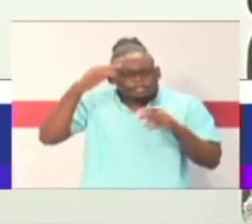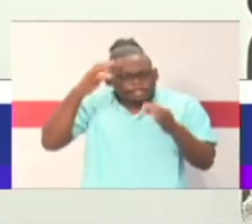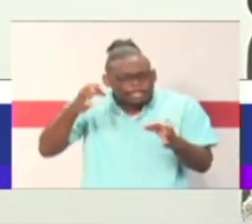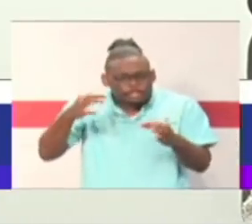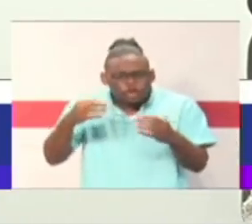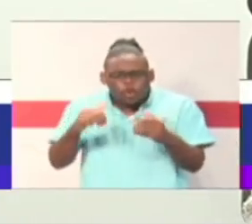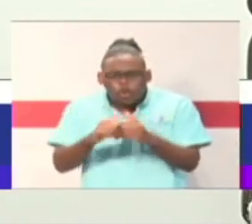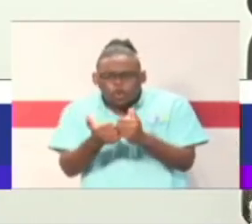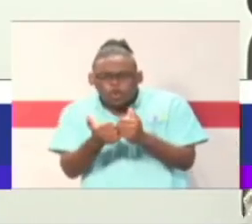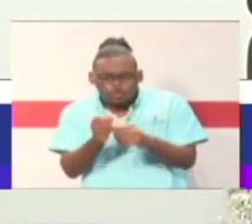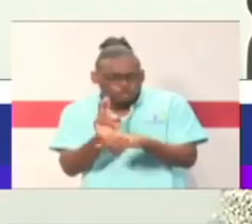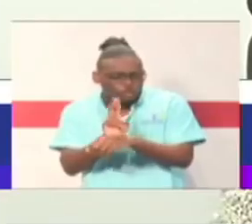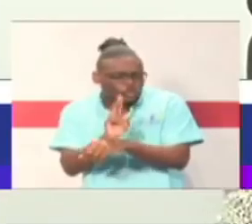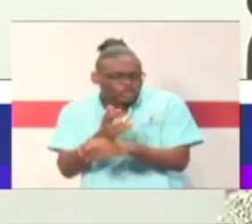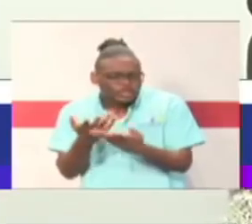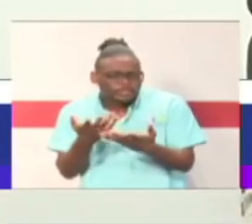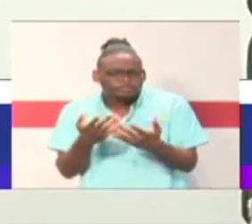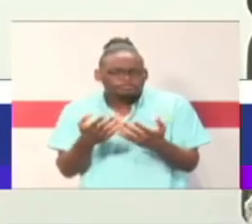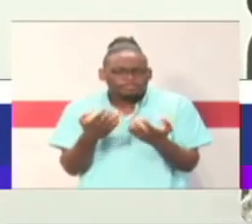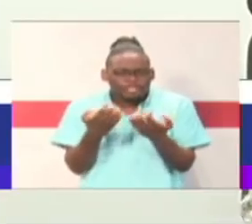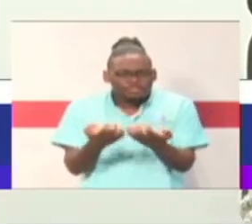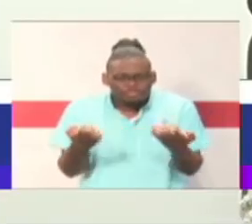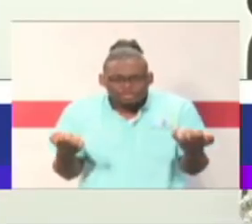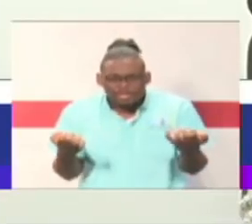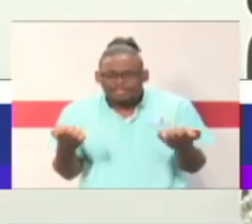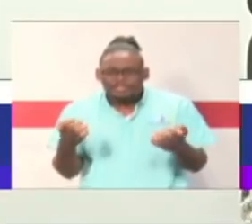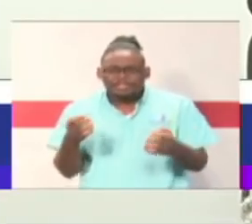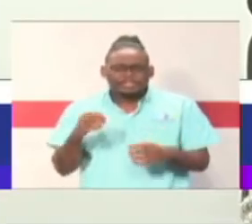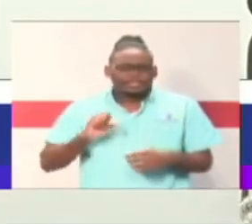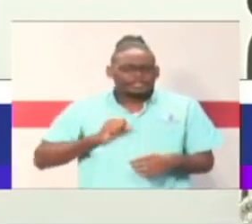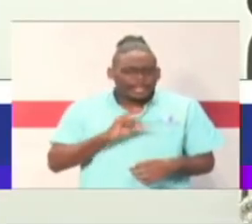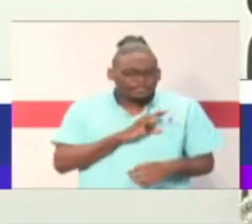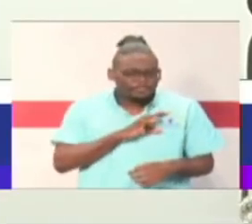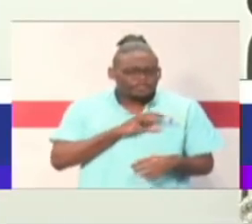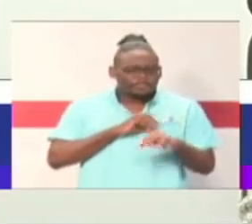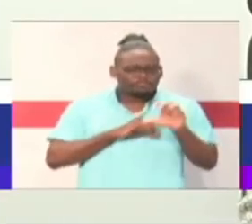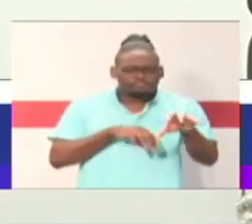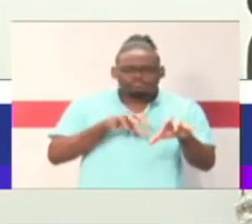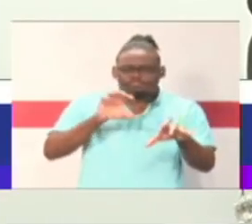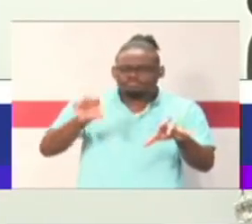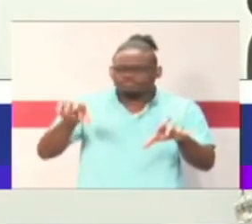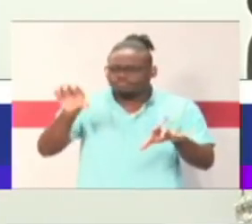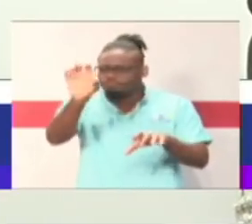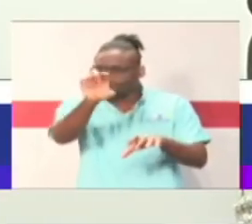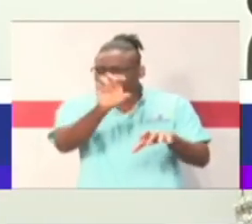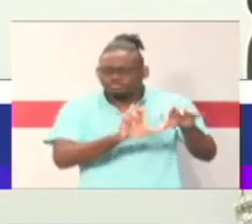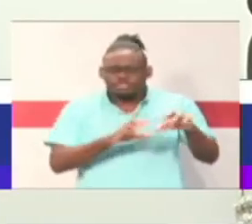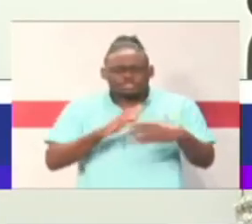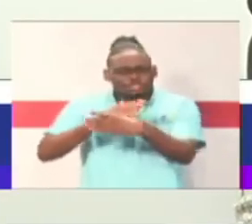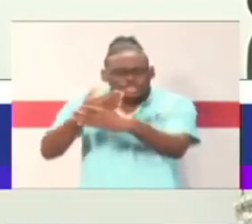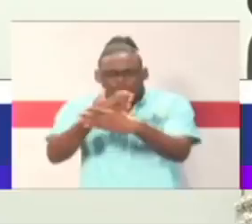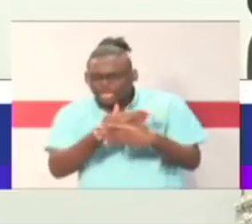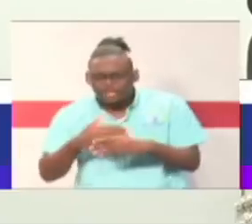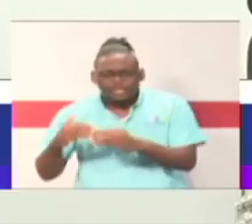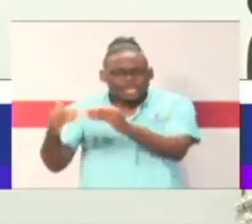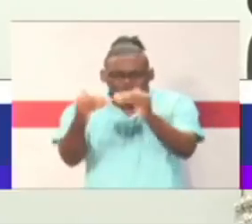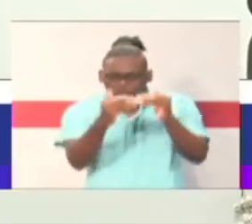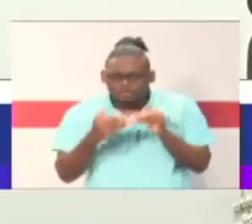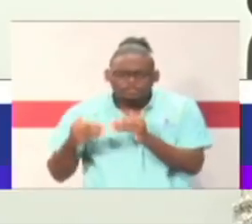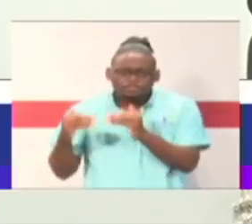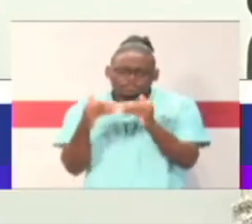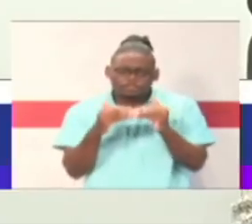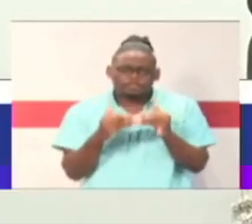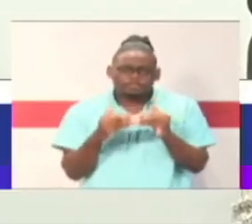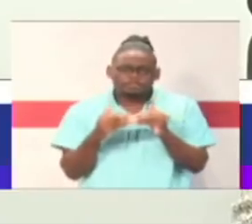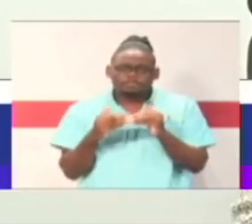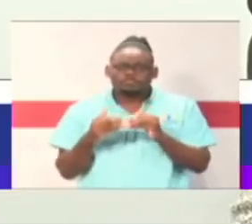agree with you that we have seen an increase in the vaccination uptick, but we also prefer